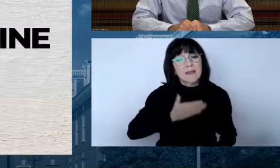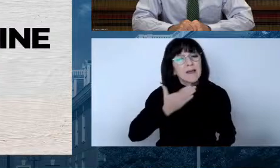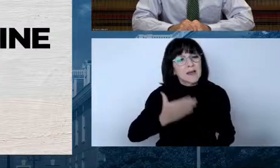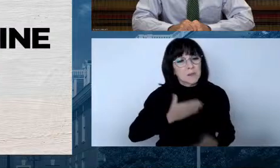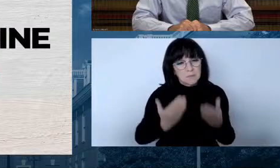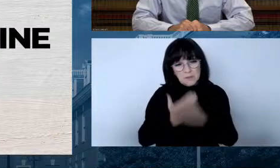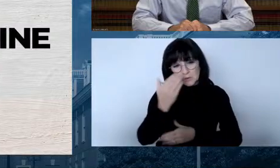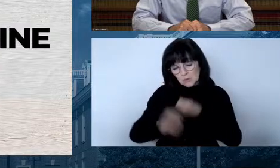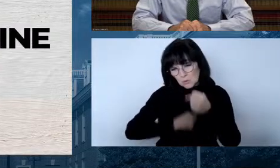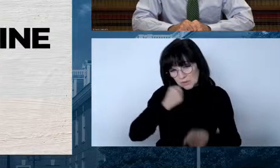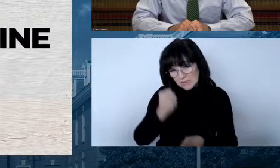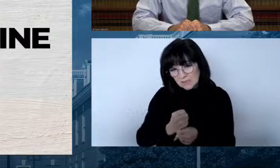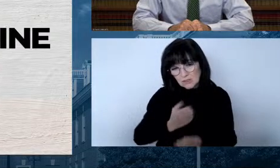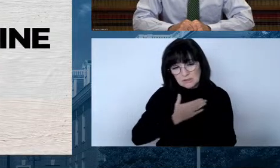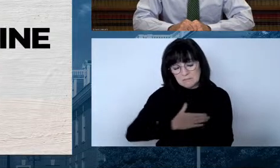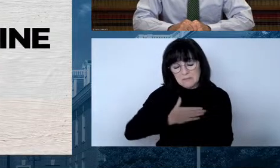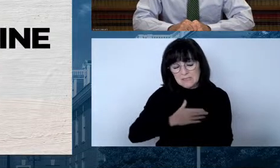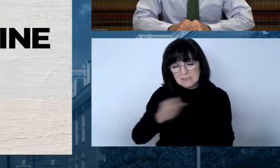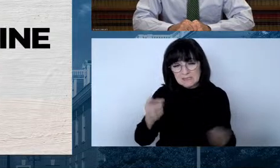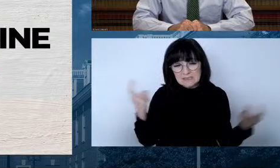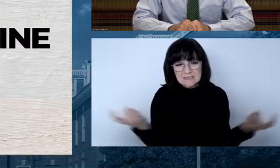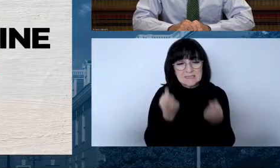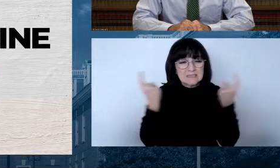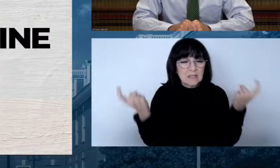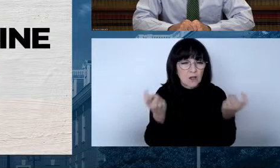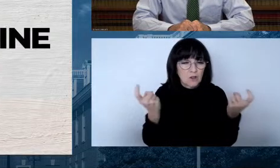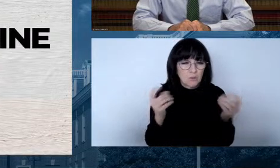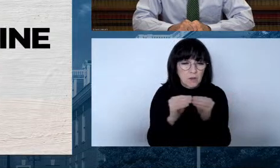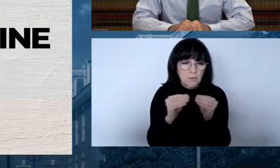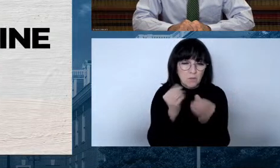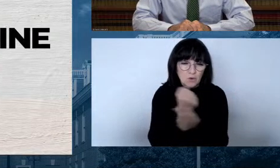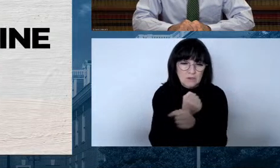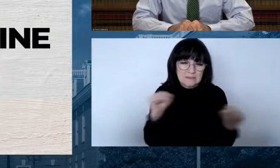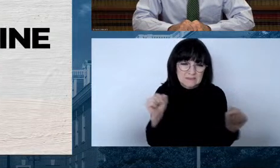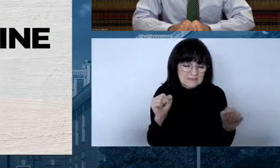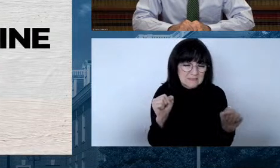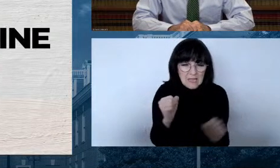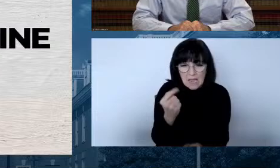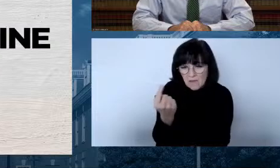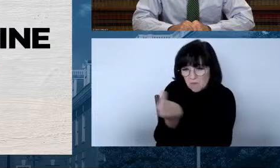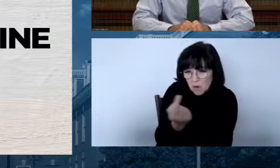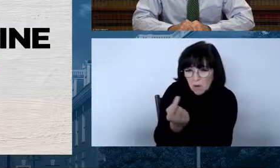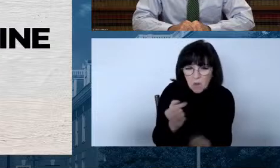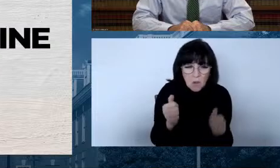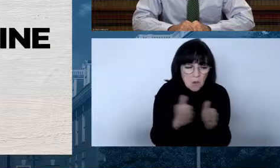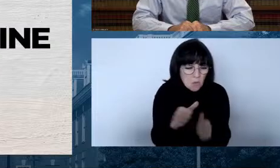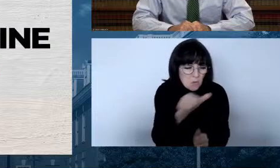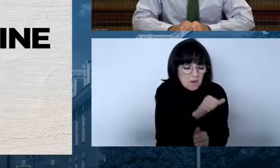Celebrate safely, maybe by yourself or with a loved one, and we'll see you next year.